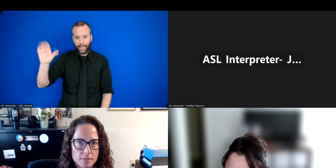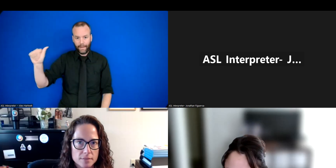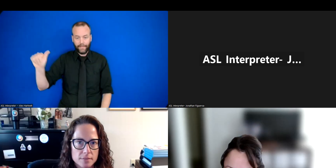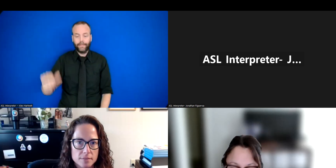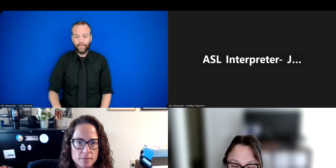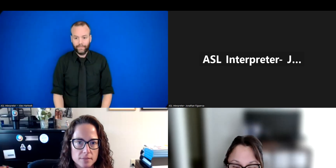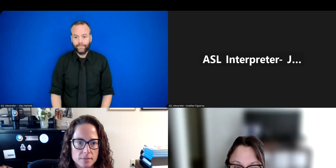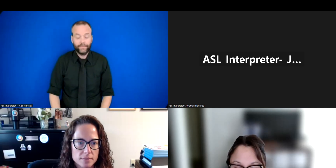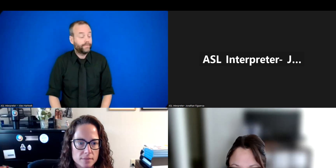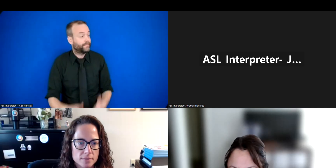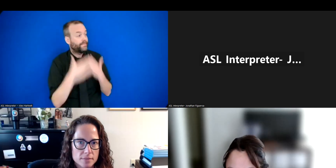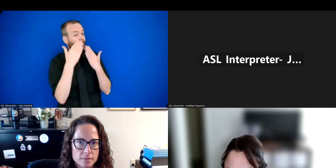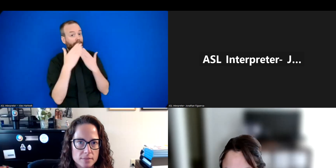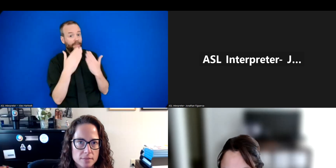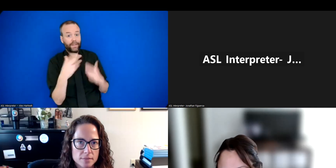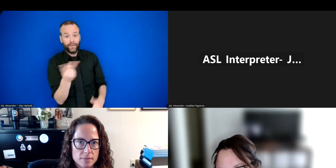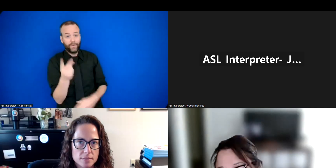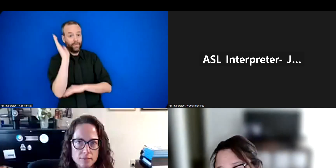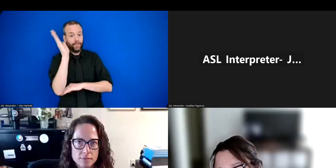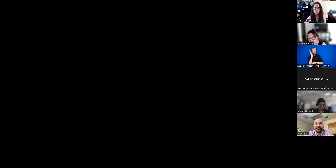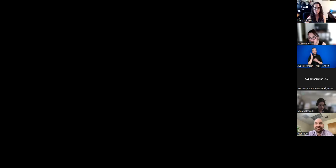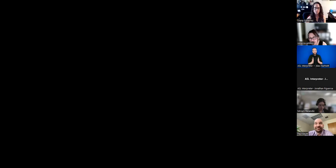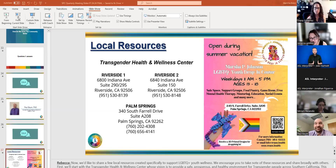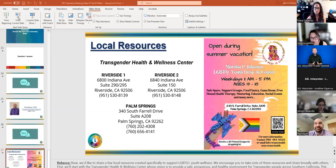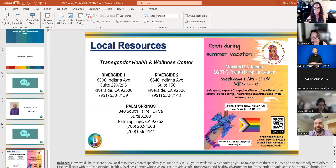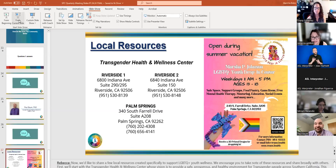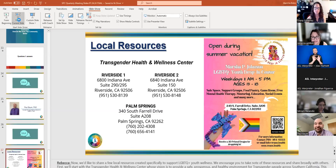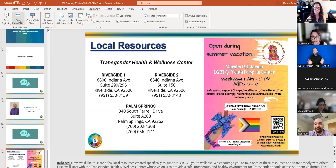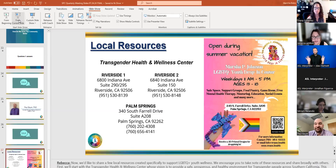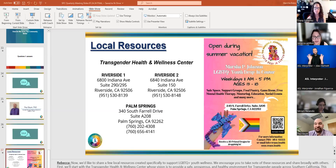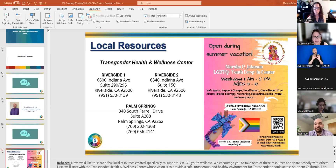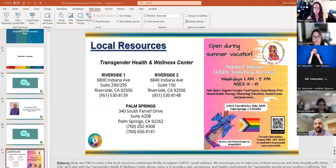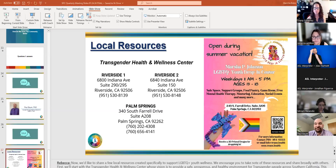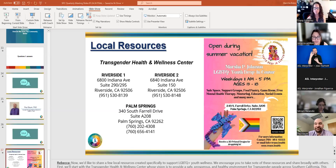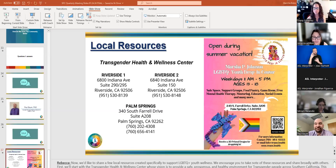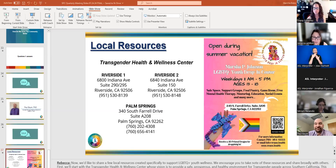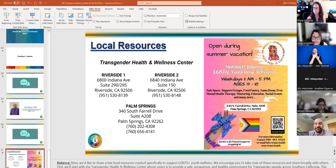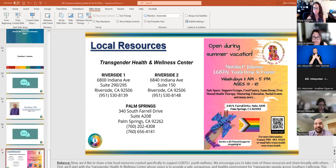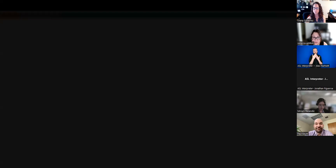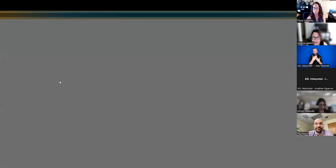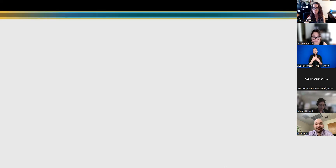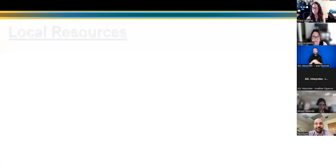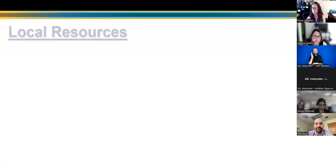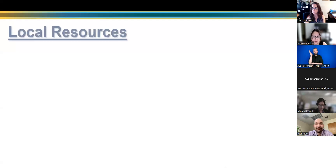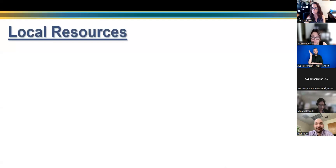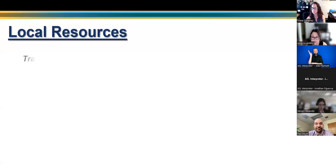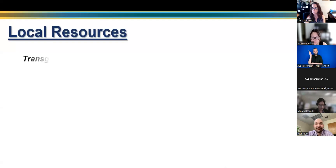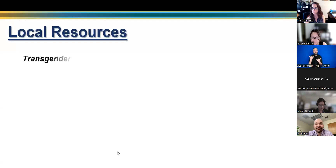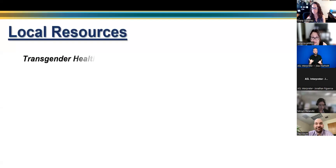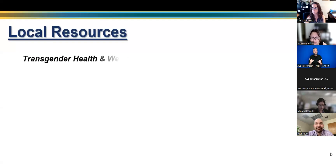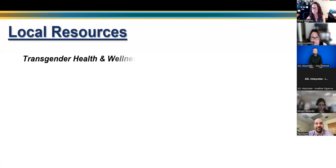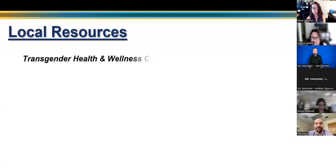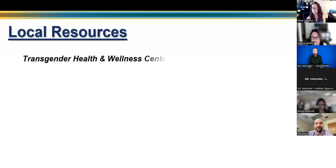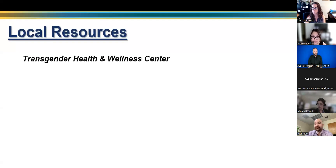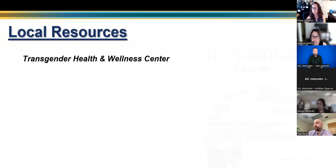to Rob and to Paul for sharing such important information with us. So we do have some local